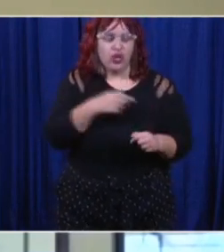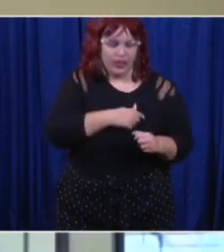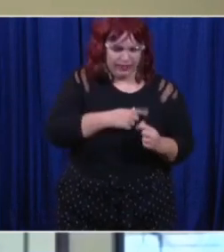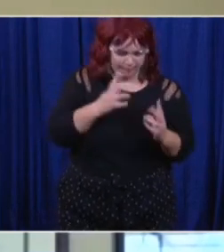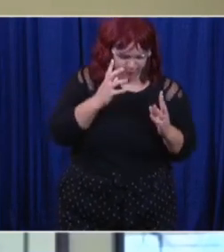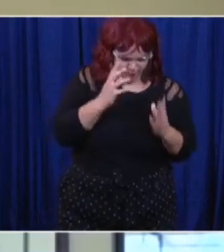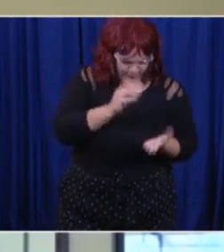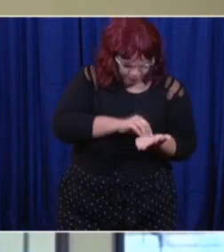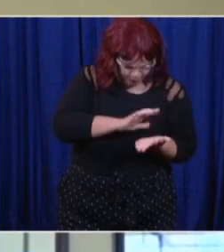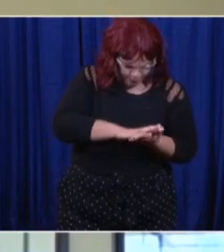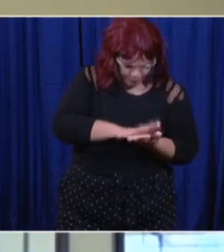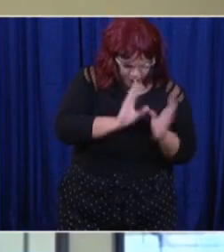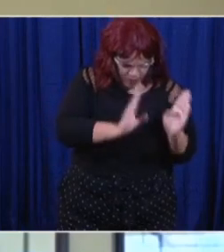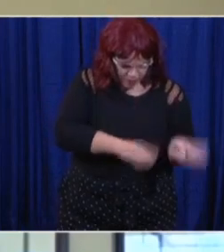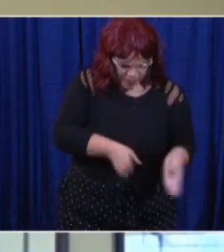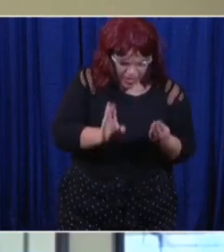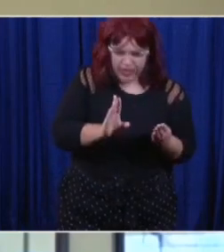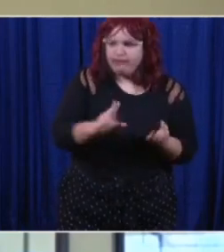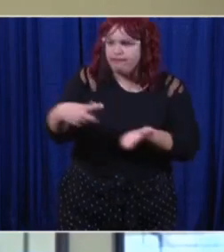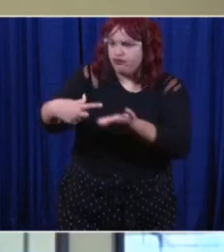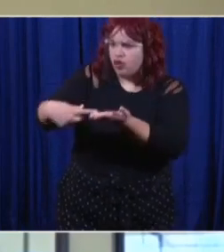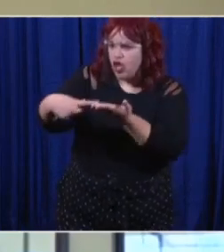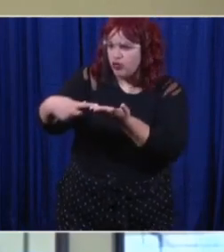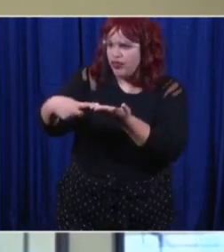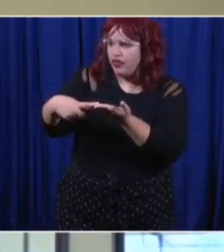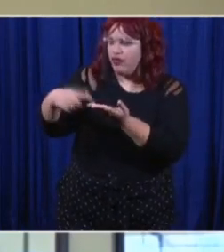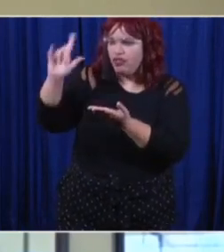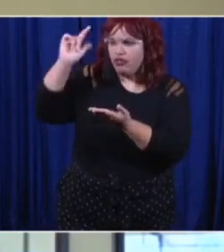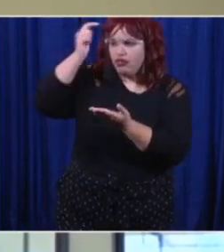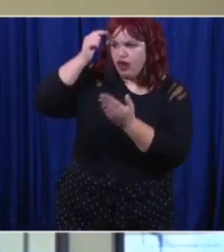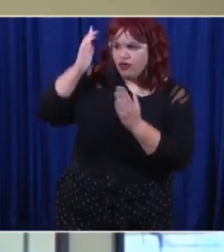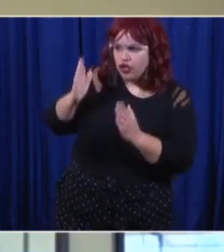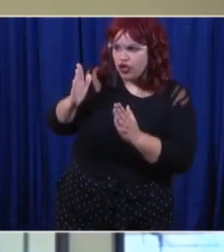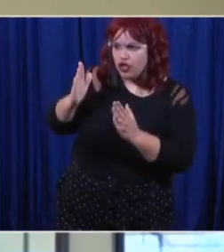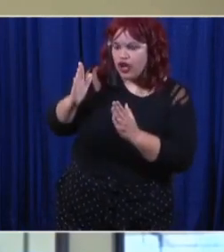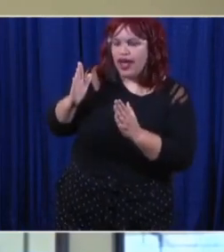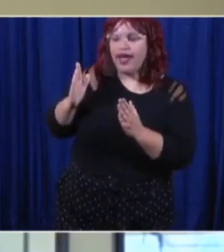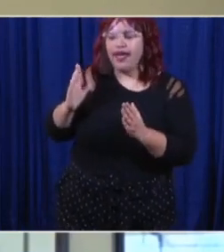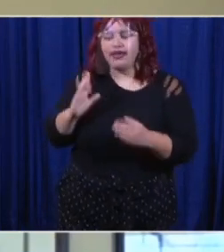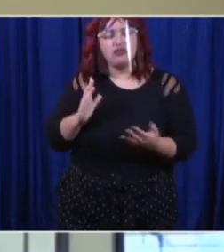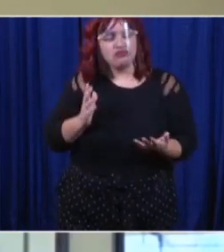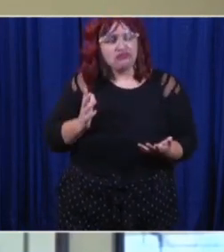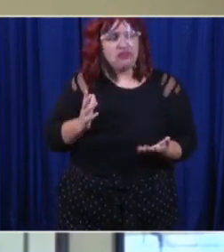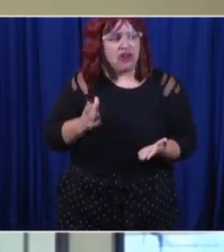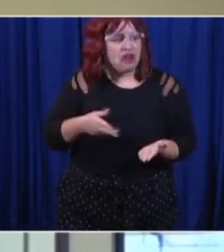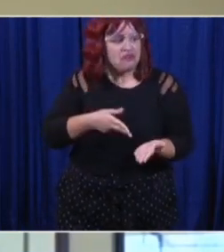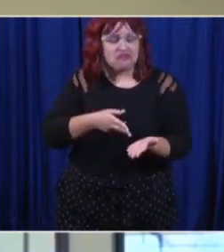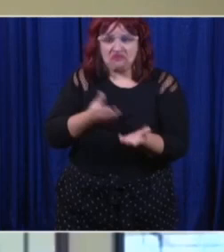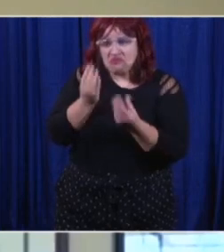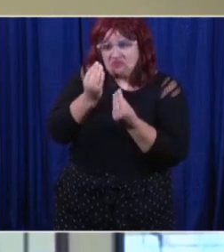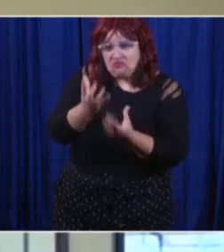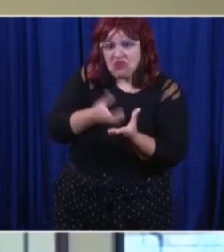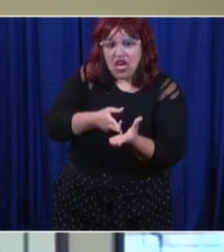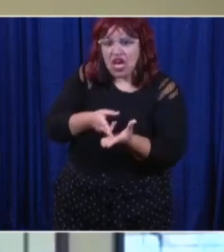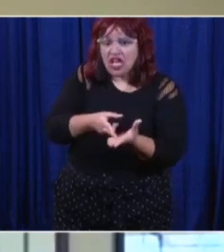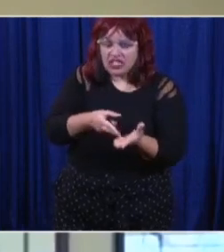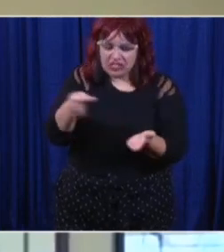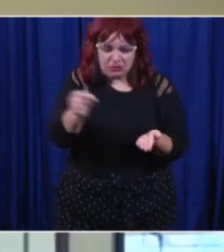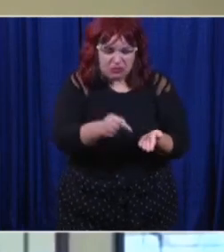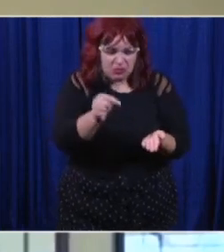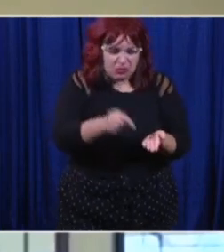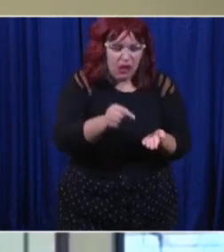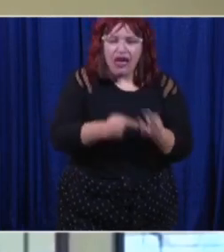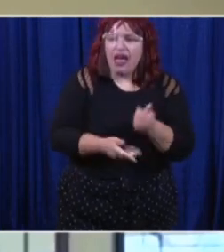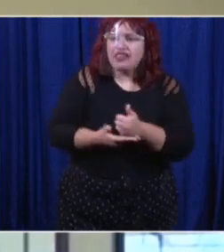us, and it really has allowed some of our larger health systems to help coordinate and work